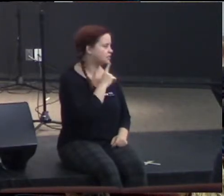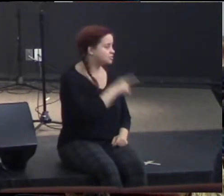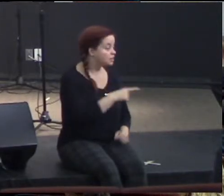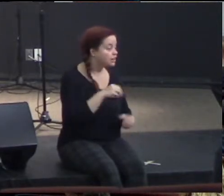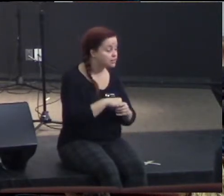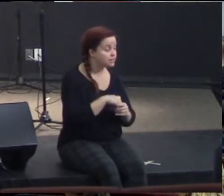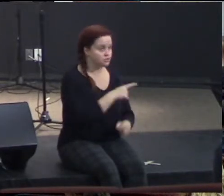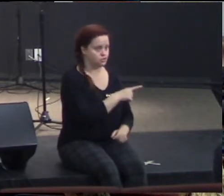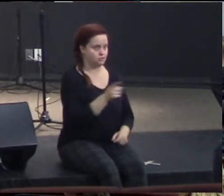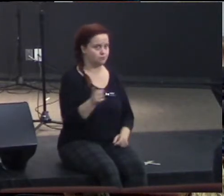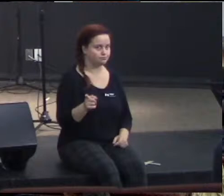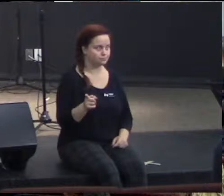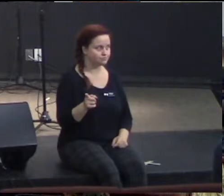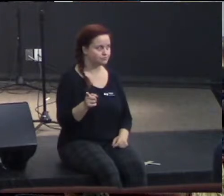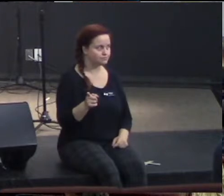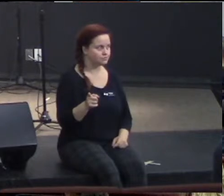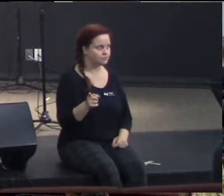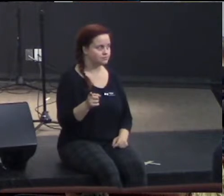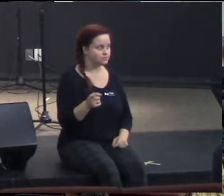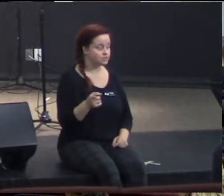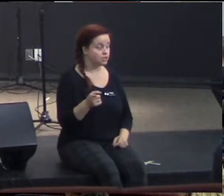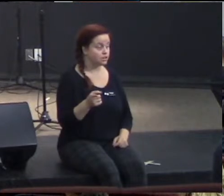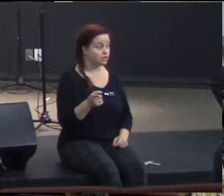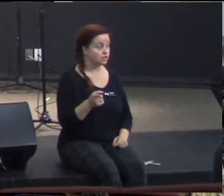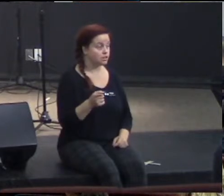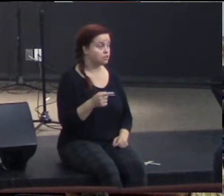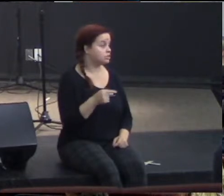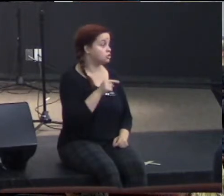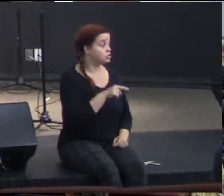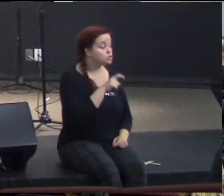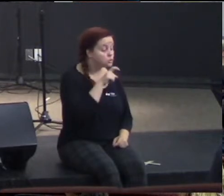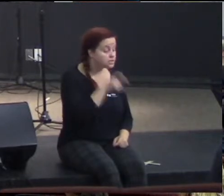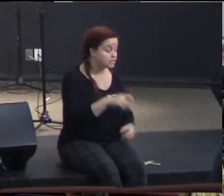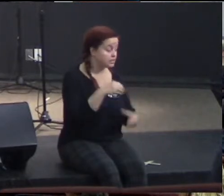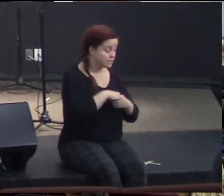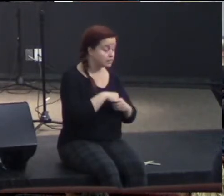you in order to receive grace and truth from someone else.